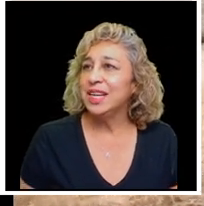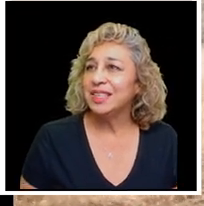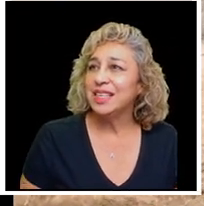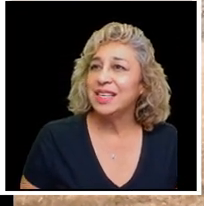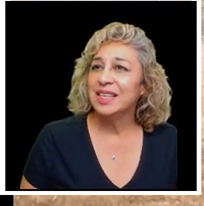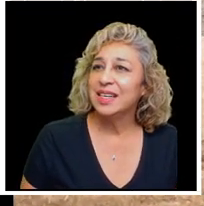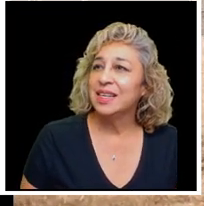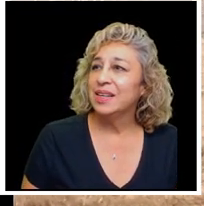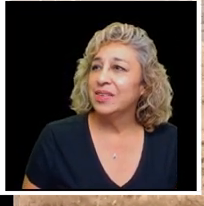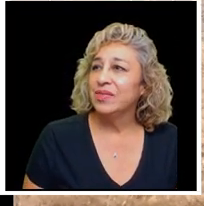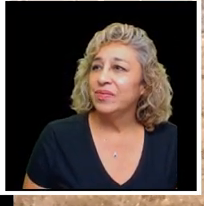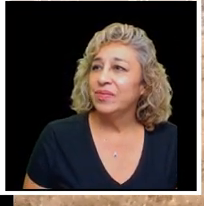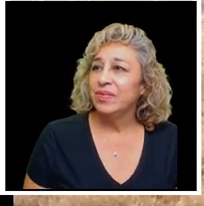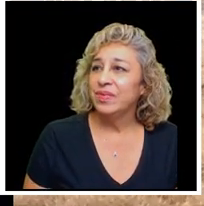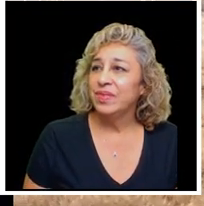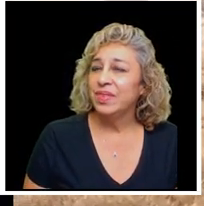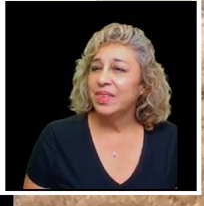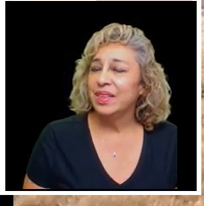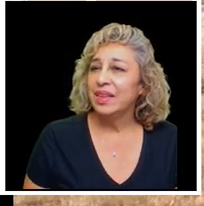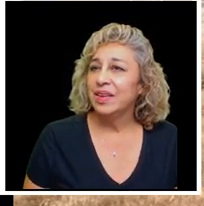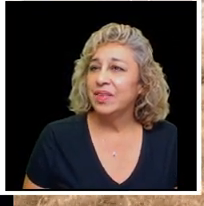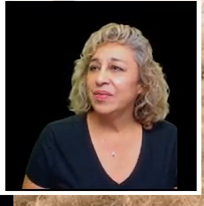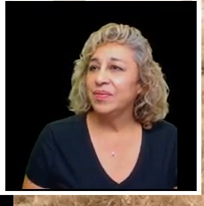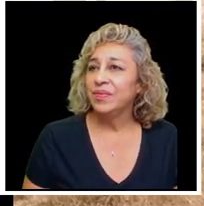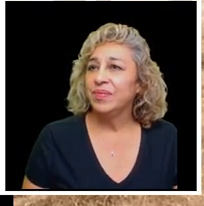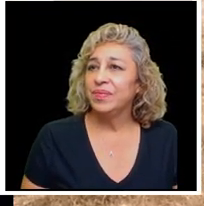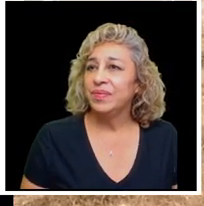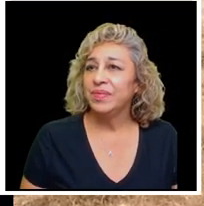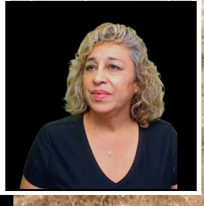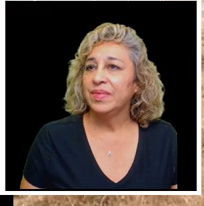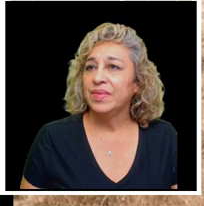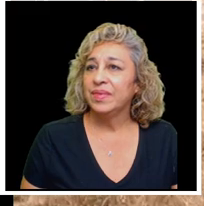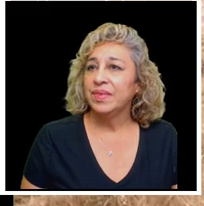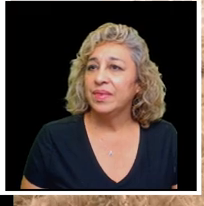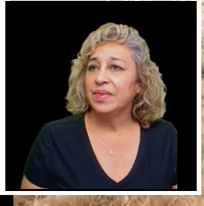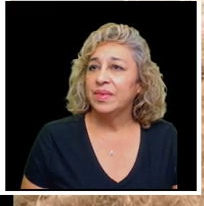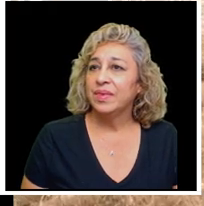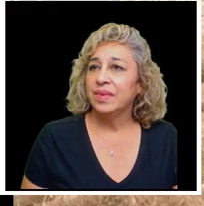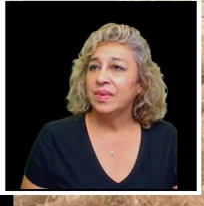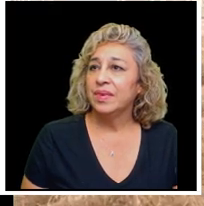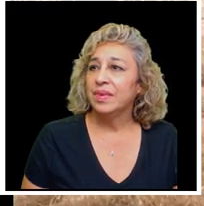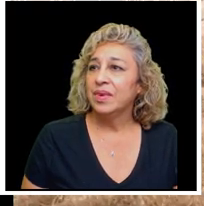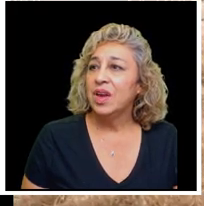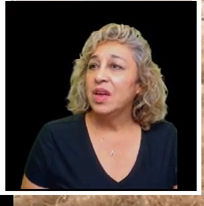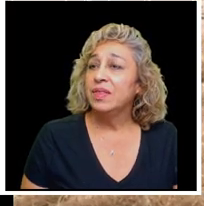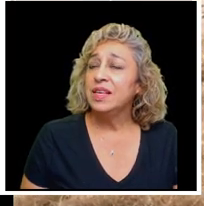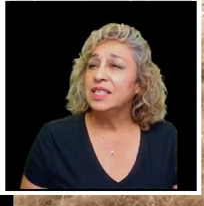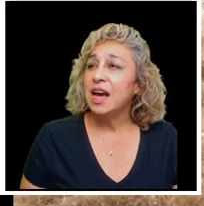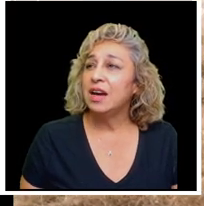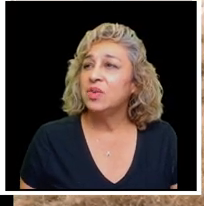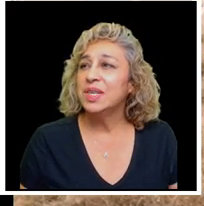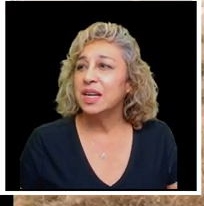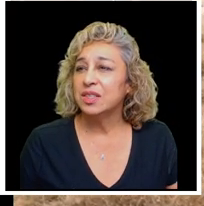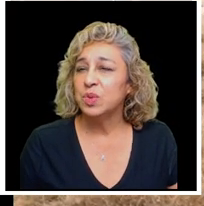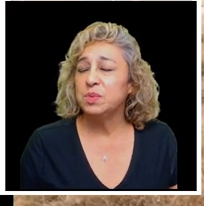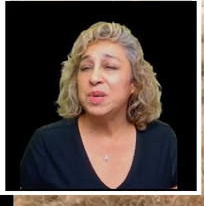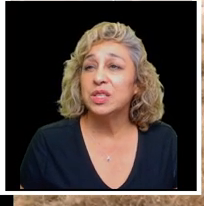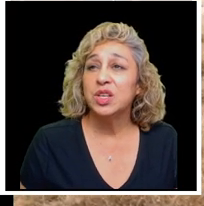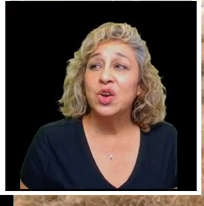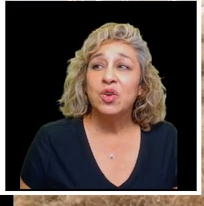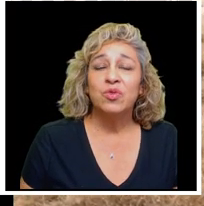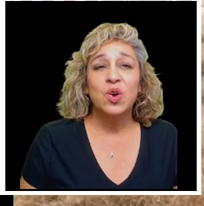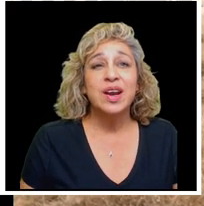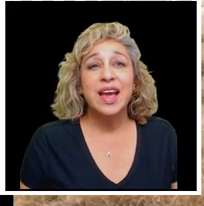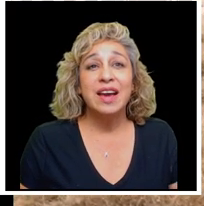an aqueduct yes it was - Joe what - secrecy media this aqueduct was